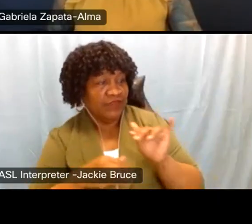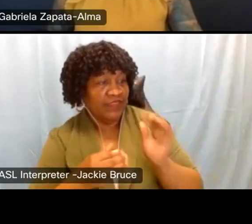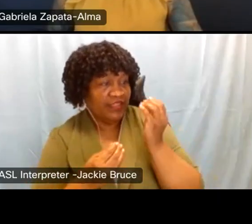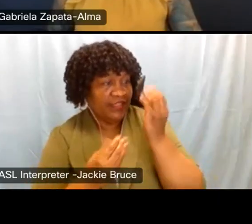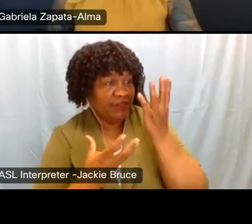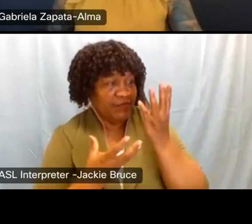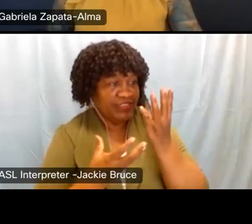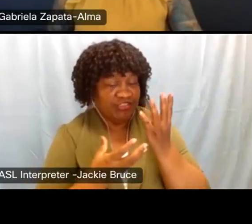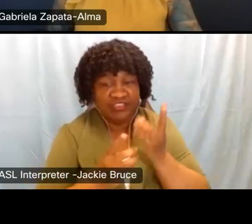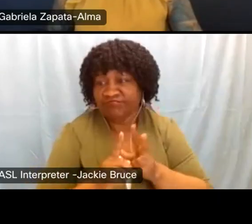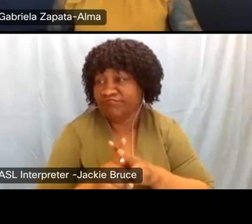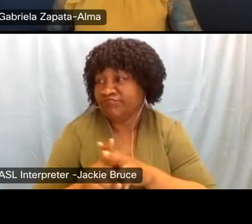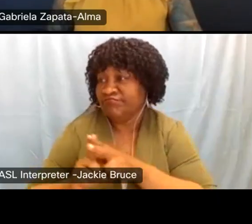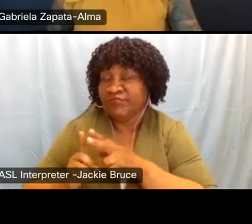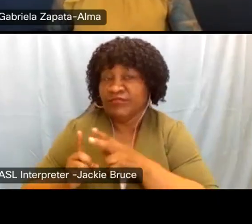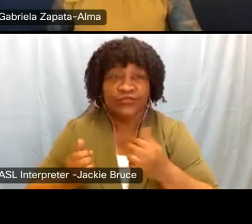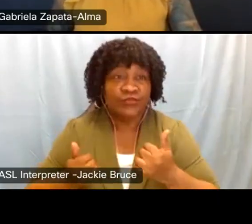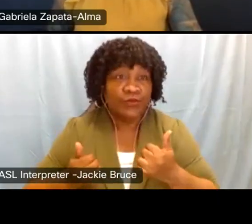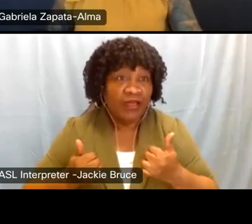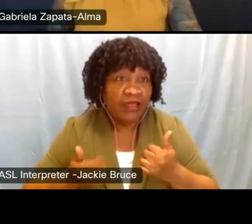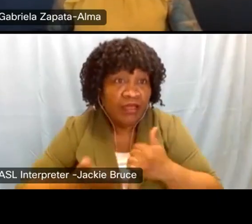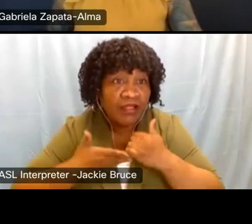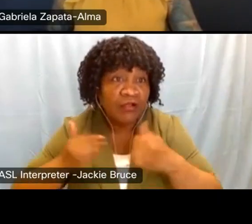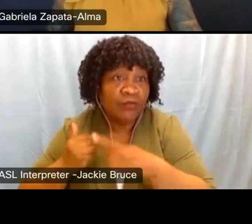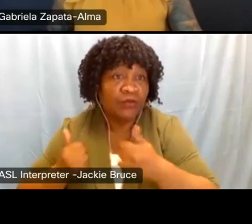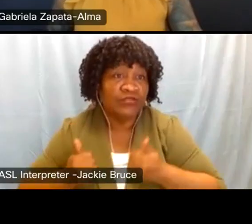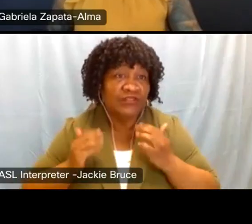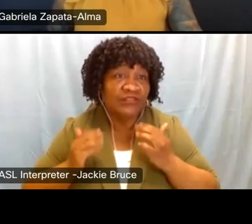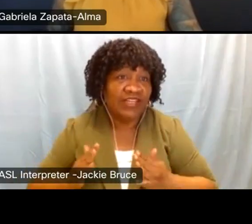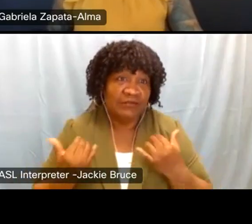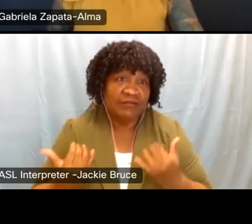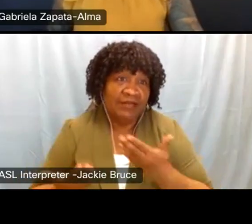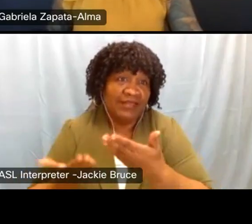they're supporting survivors who may be in crisis at this time.